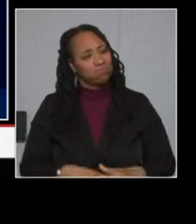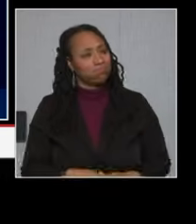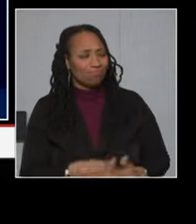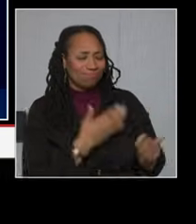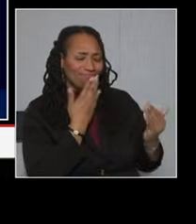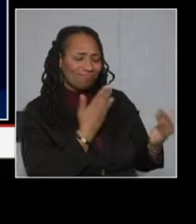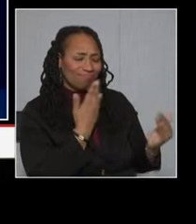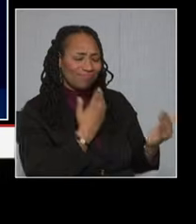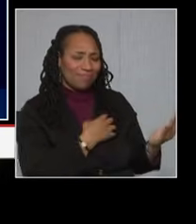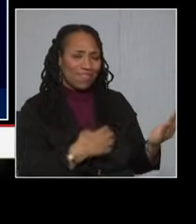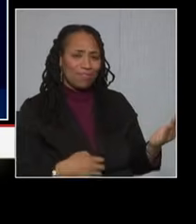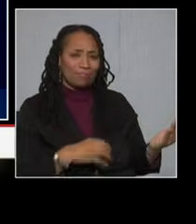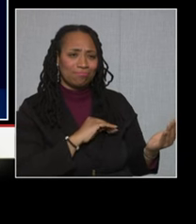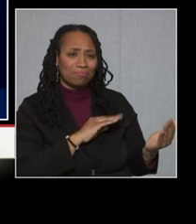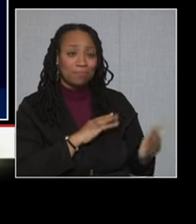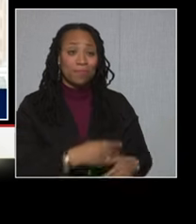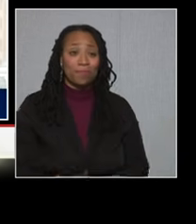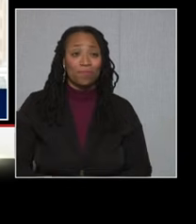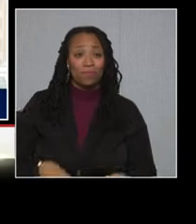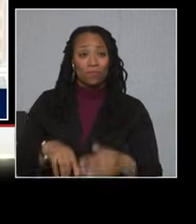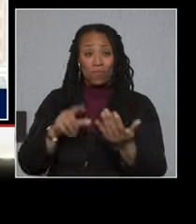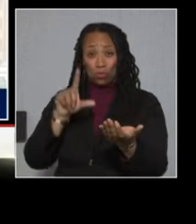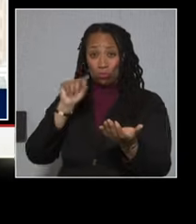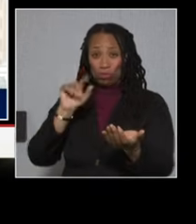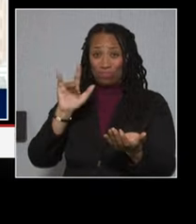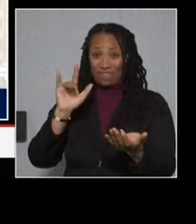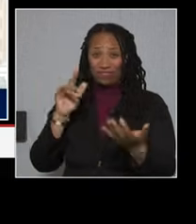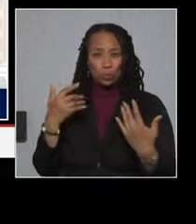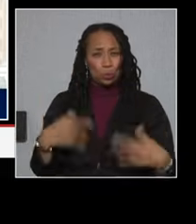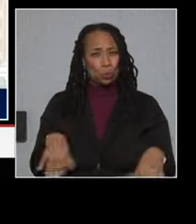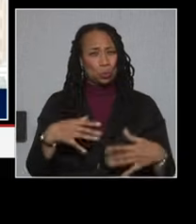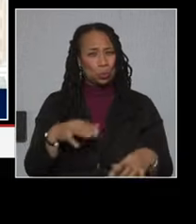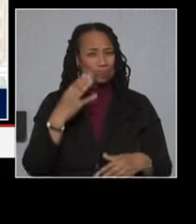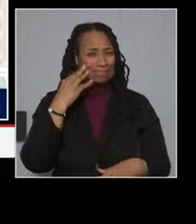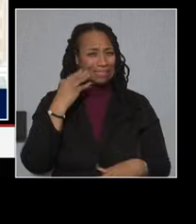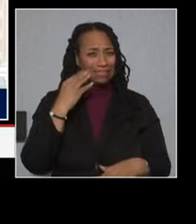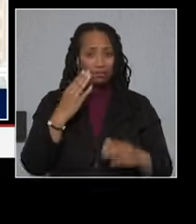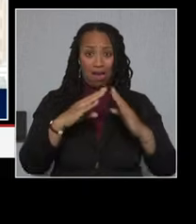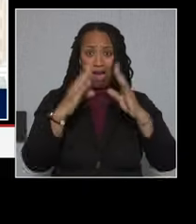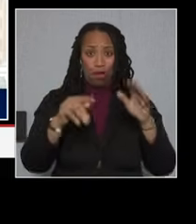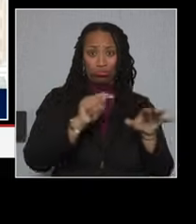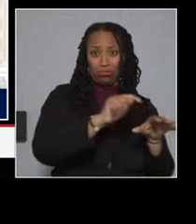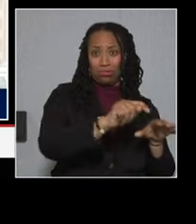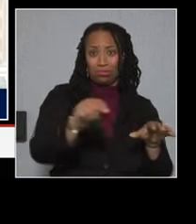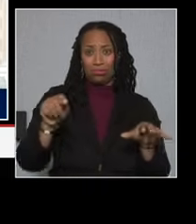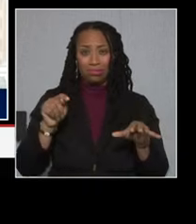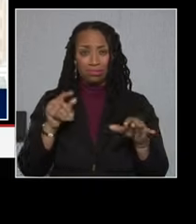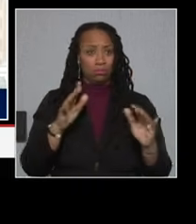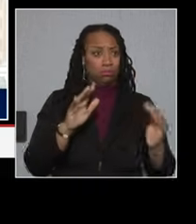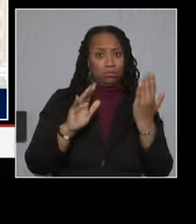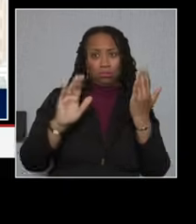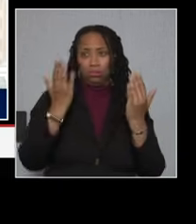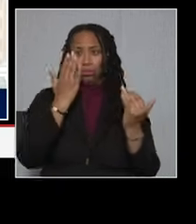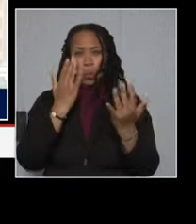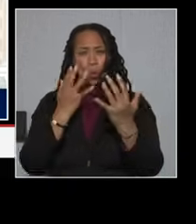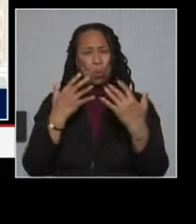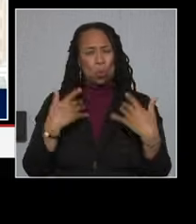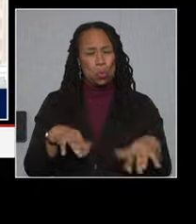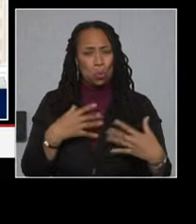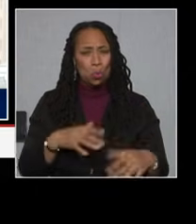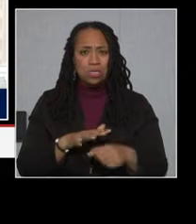under serious duress. Mayor Bowser convened stakeholders from across the housing community that included